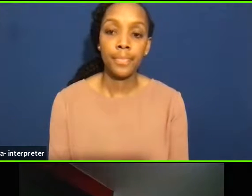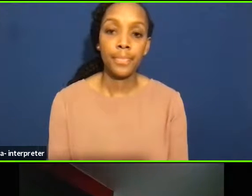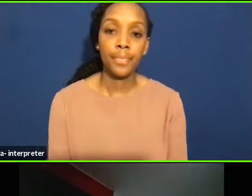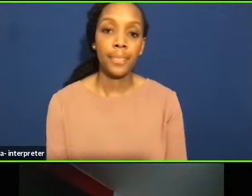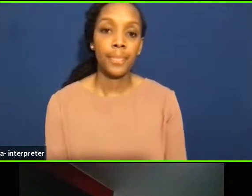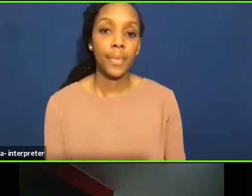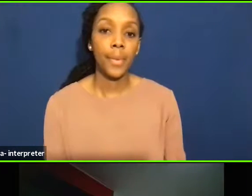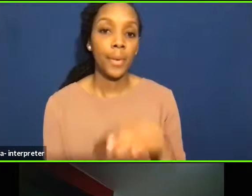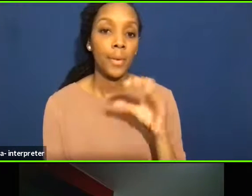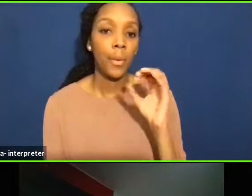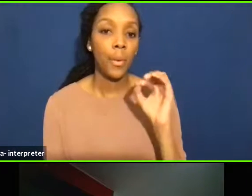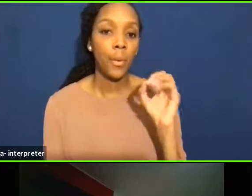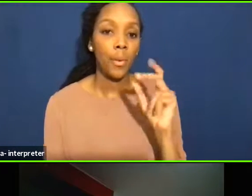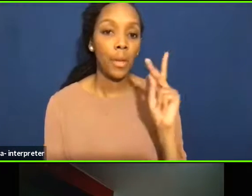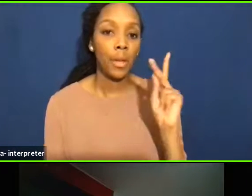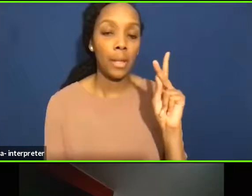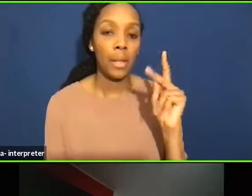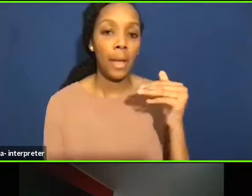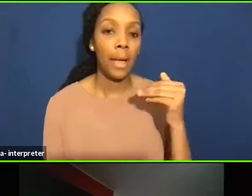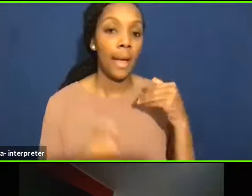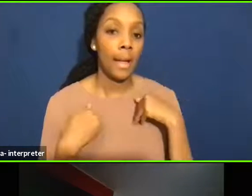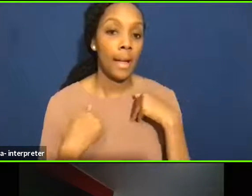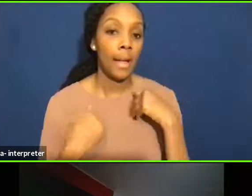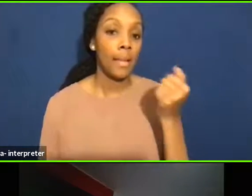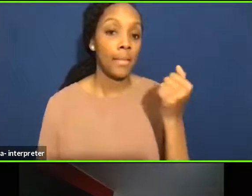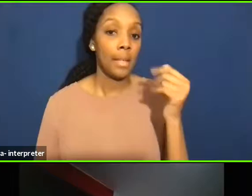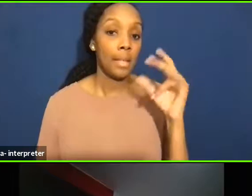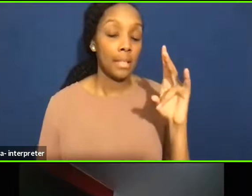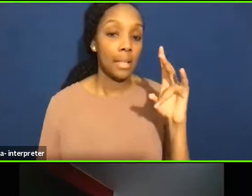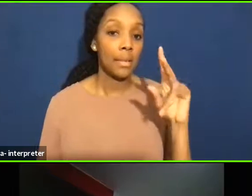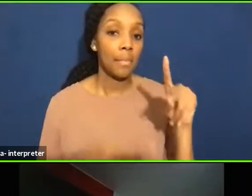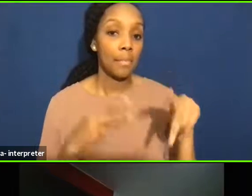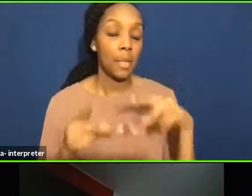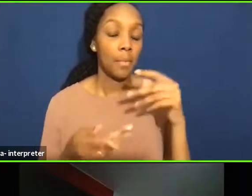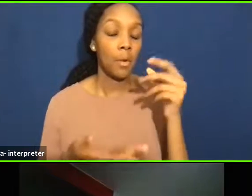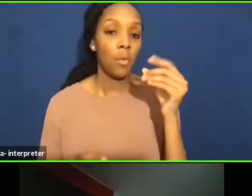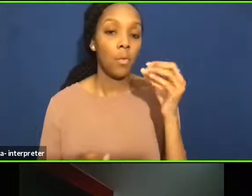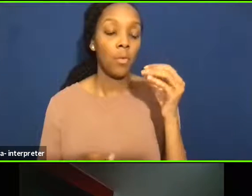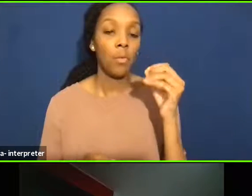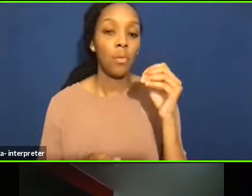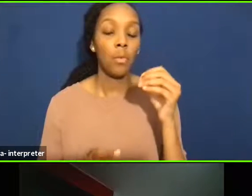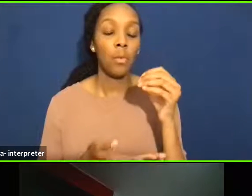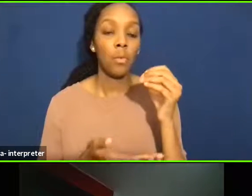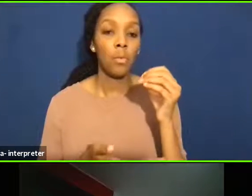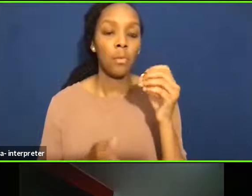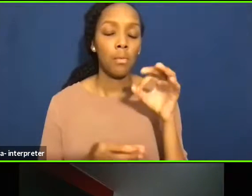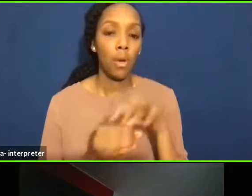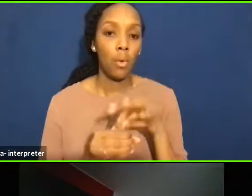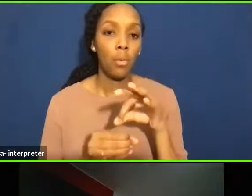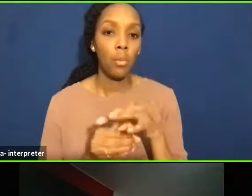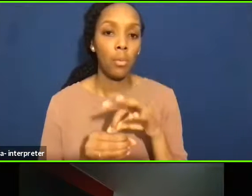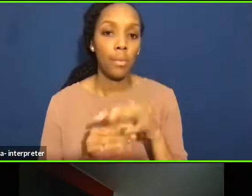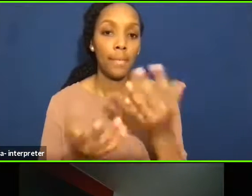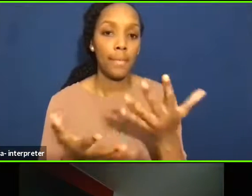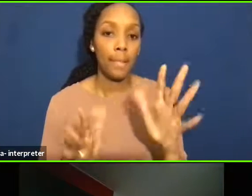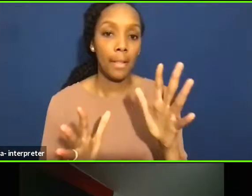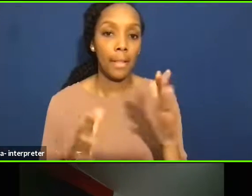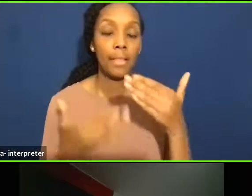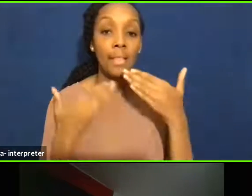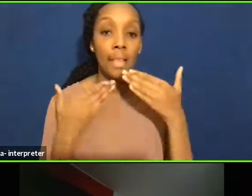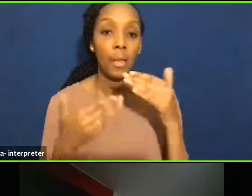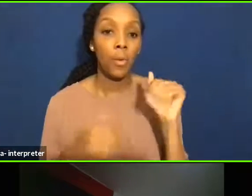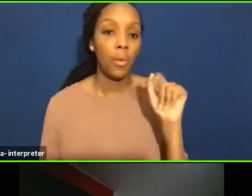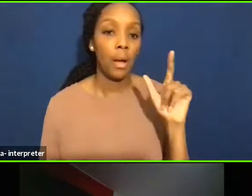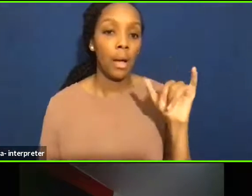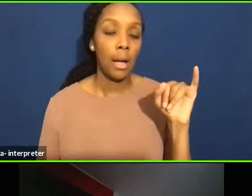Alrighty. At 17 out of 19, the following people have voted. Thank you, Awa,